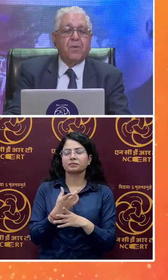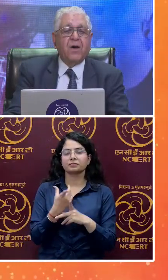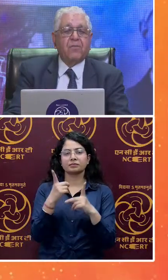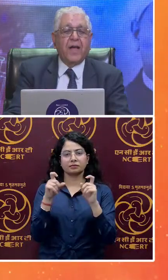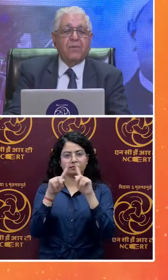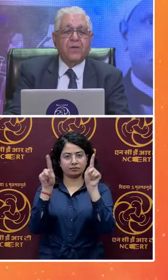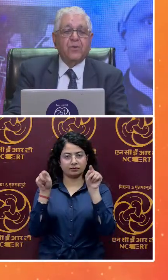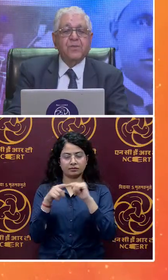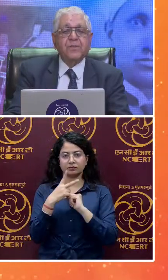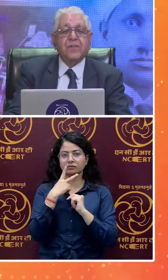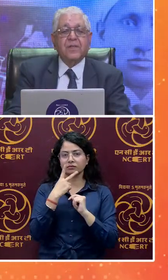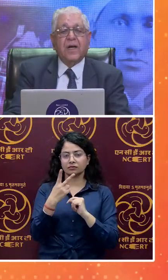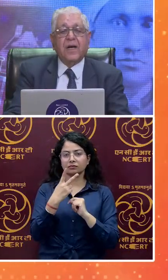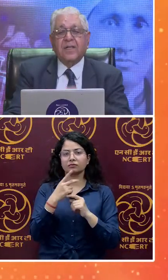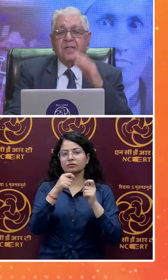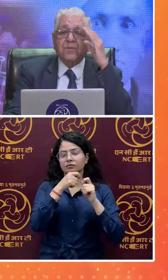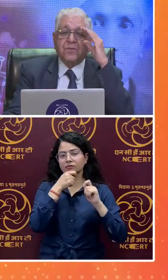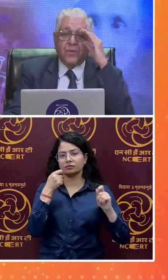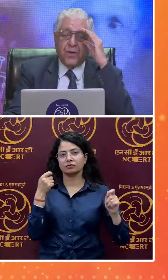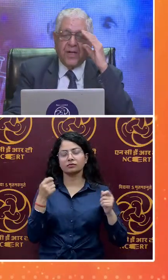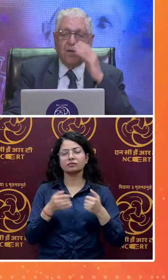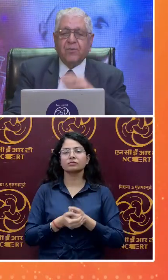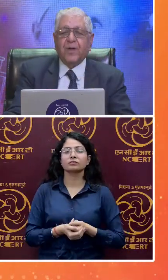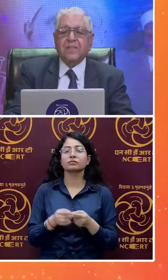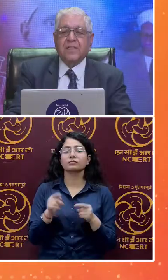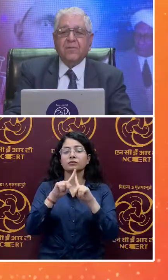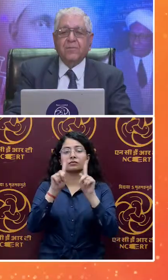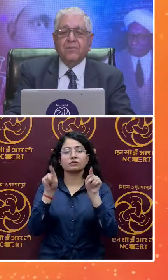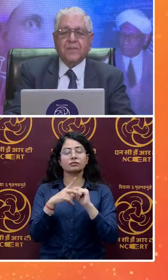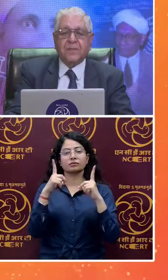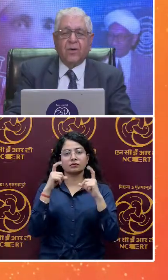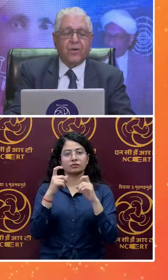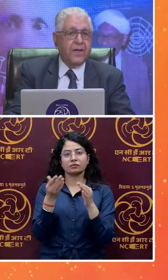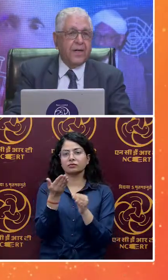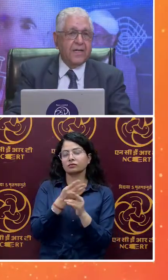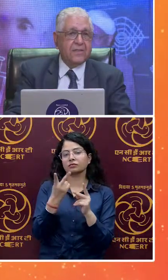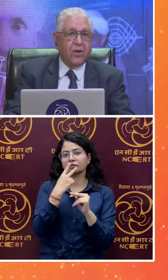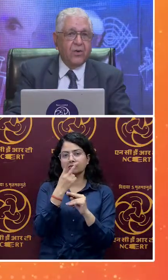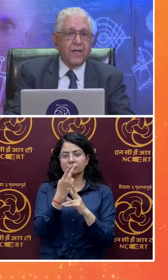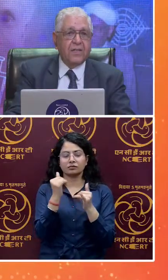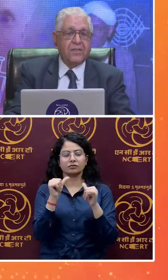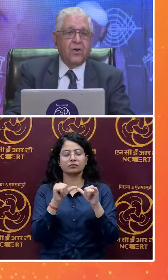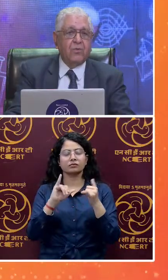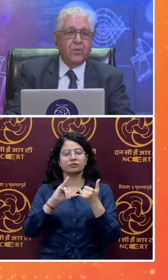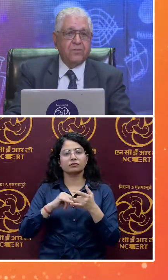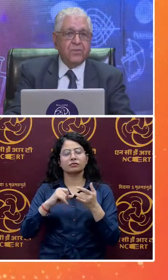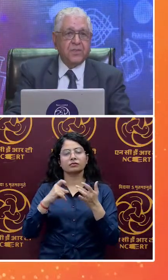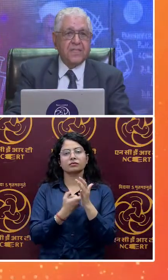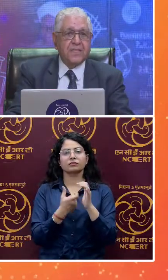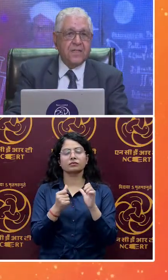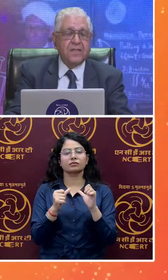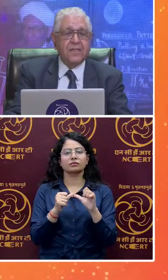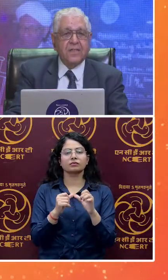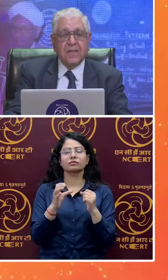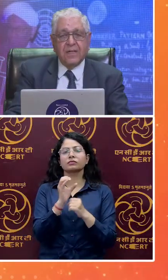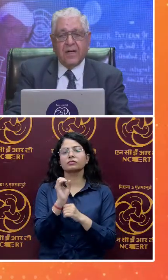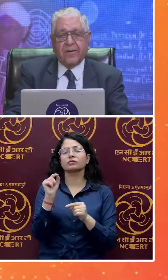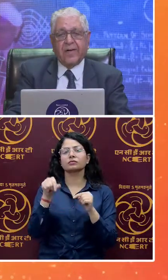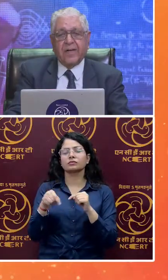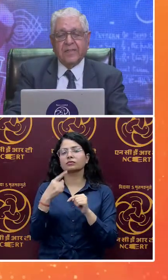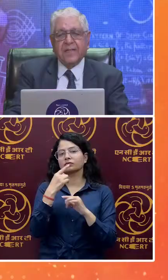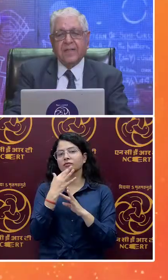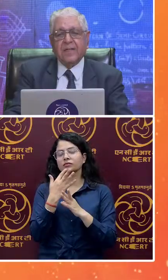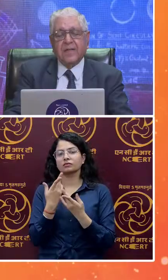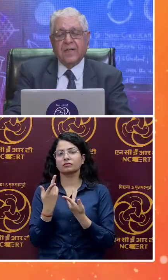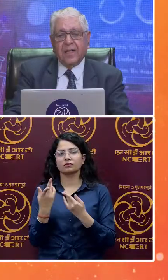of Bhabha flying balloons, and in this photograph you can see Dr. A.S. Rao. A.S. Rao was a physicist turned